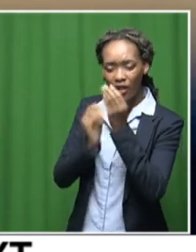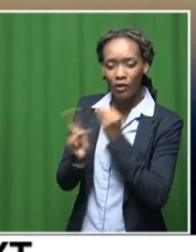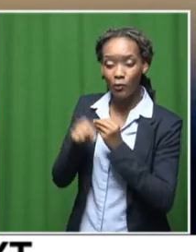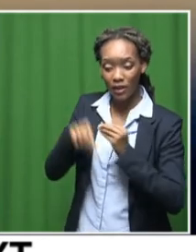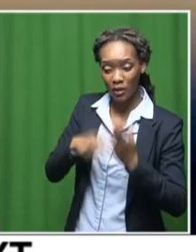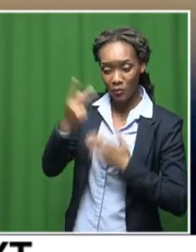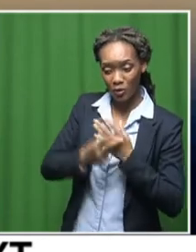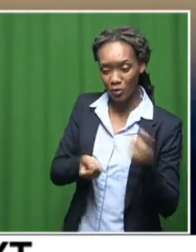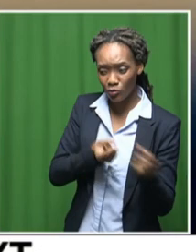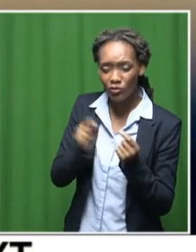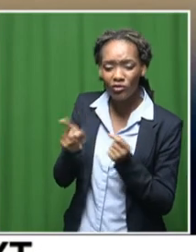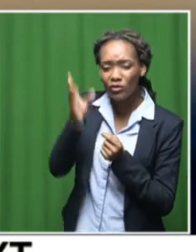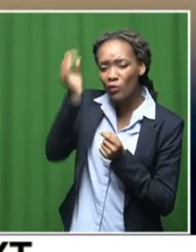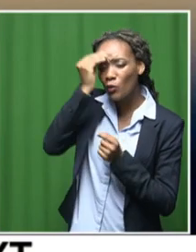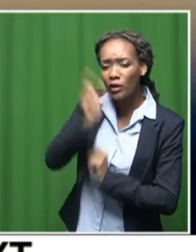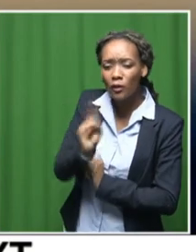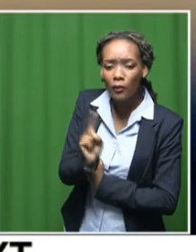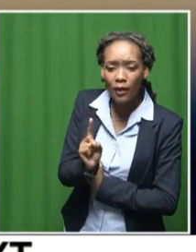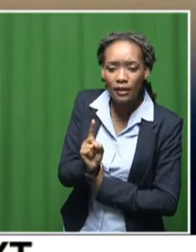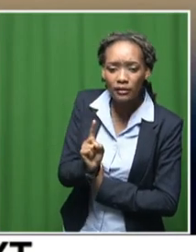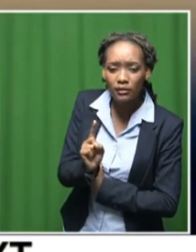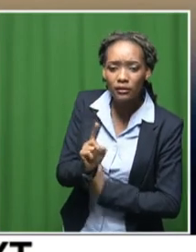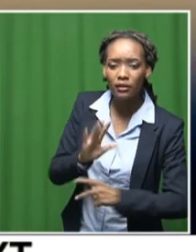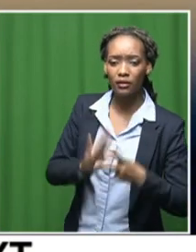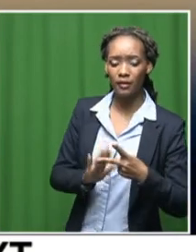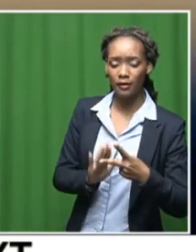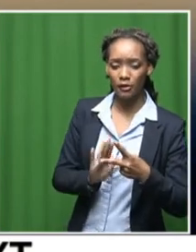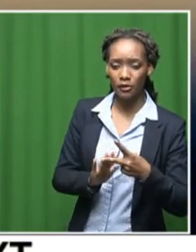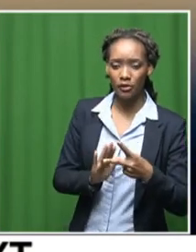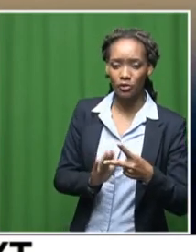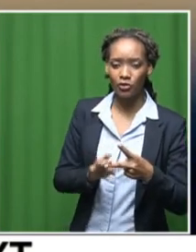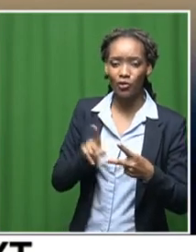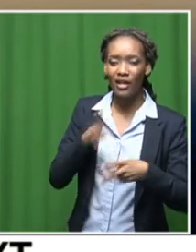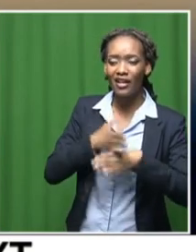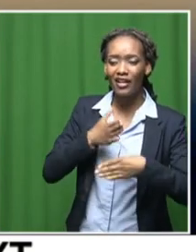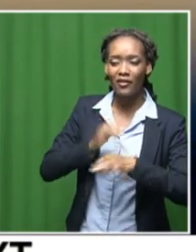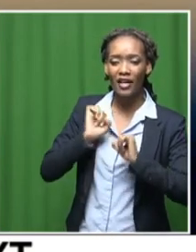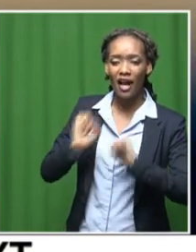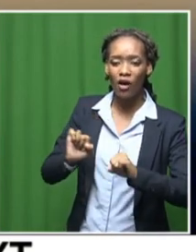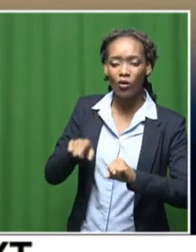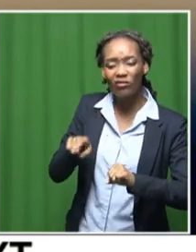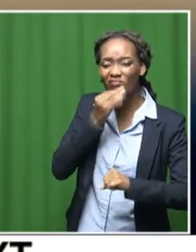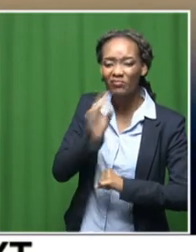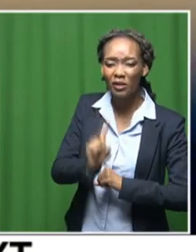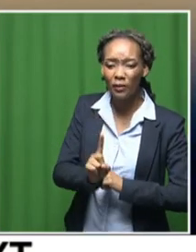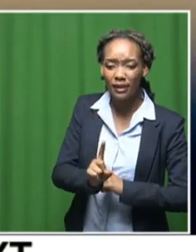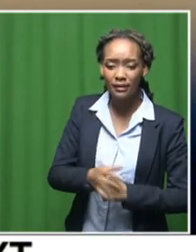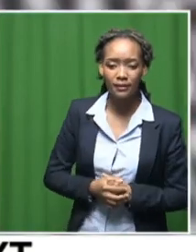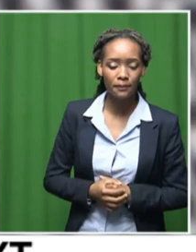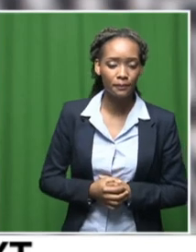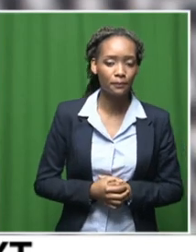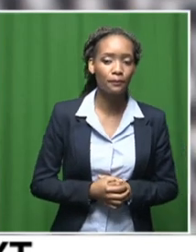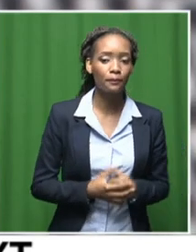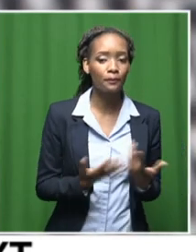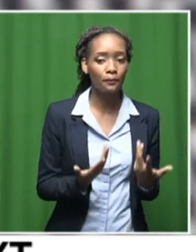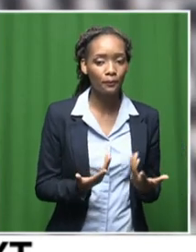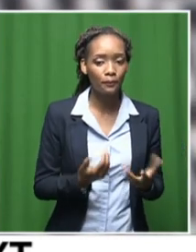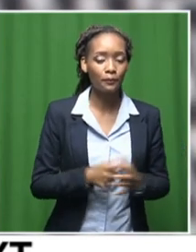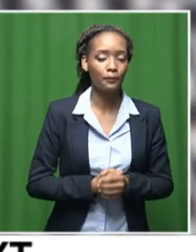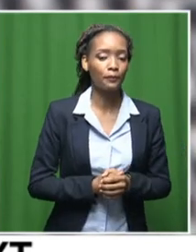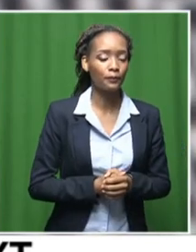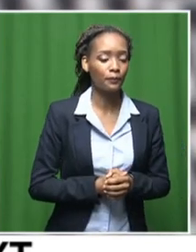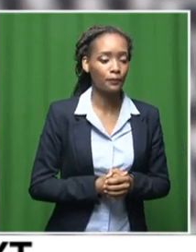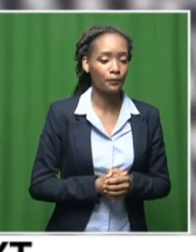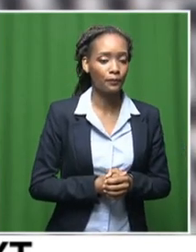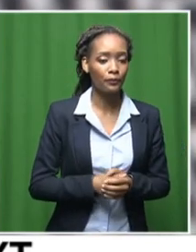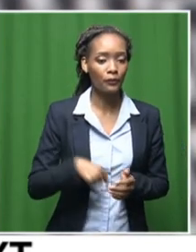this particular project, and what does this mean in your career? Yeah, look, we